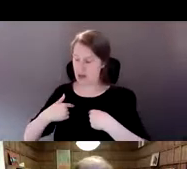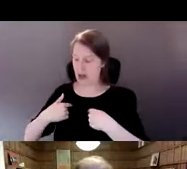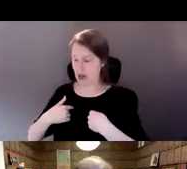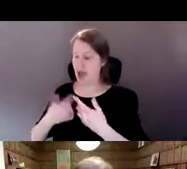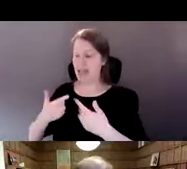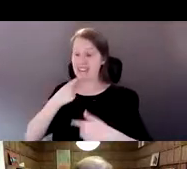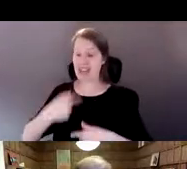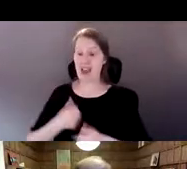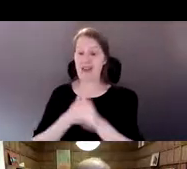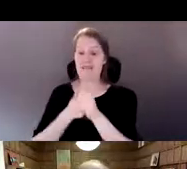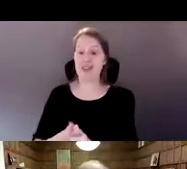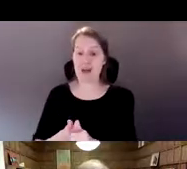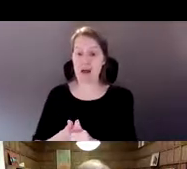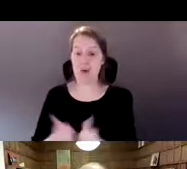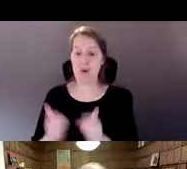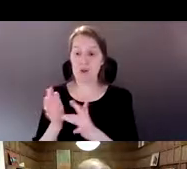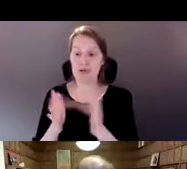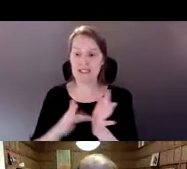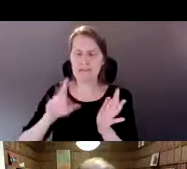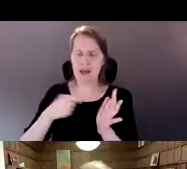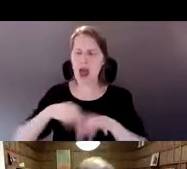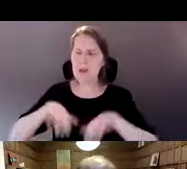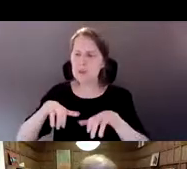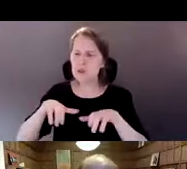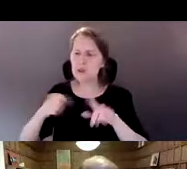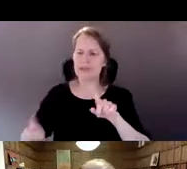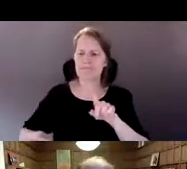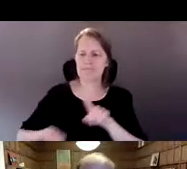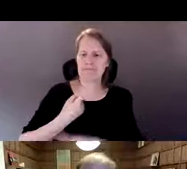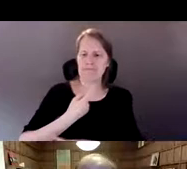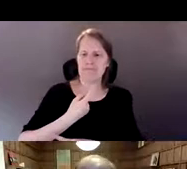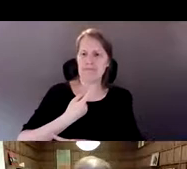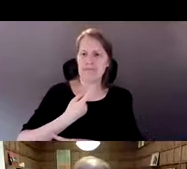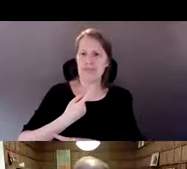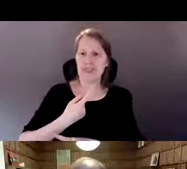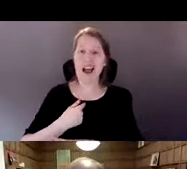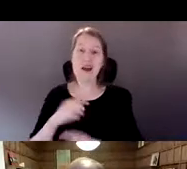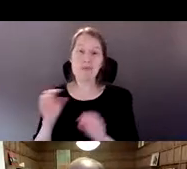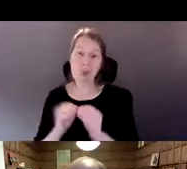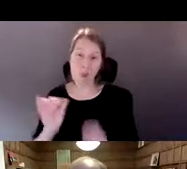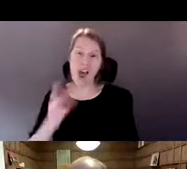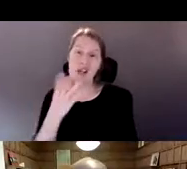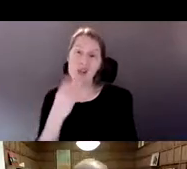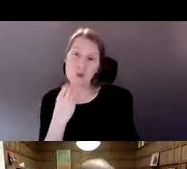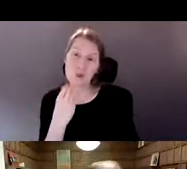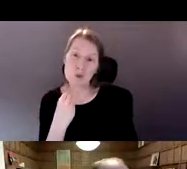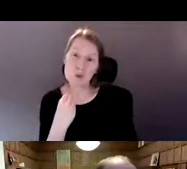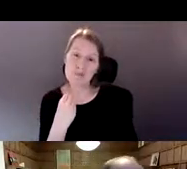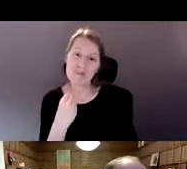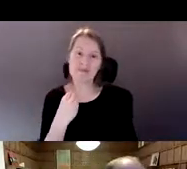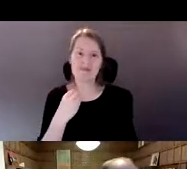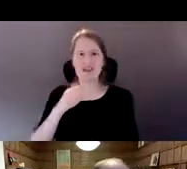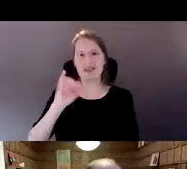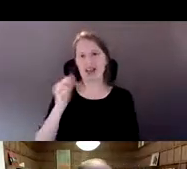way, do they Judaize? Do they become Jewish, Jew-like? How we translate this word